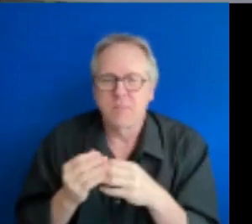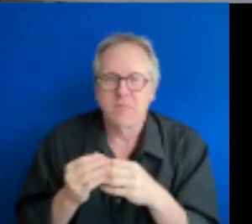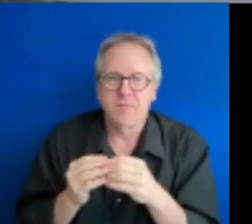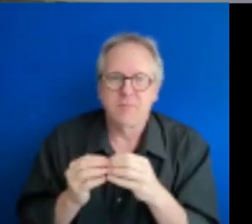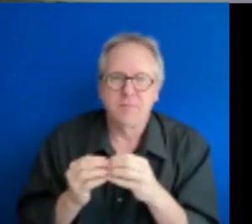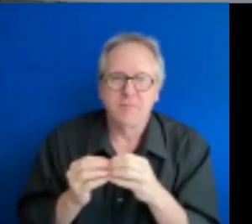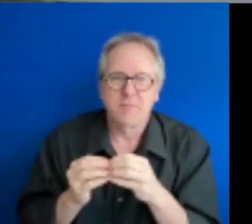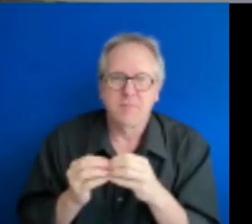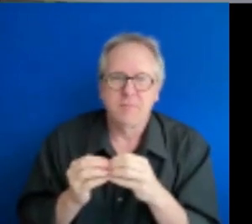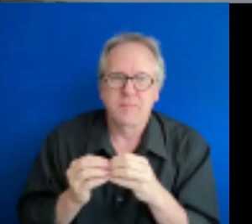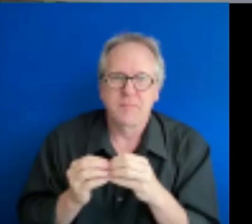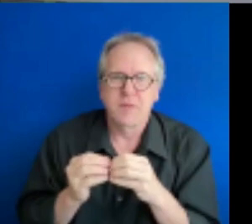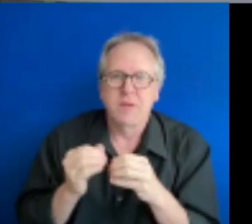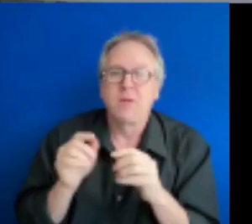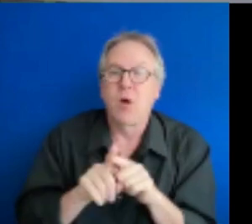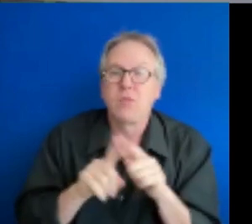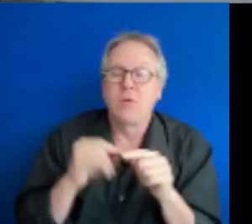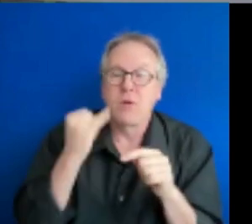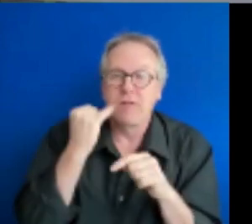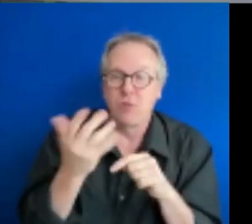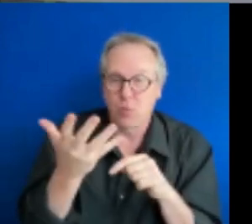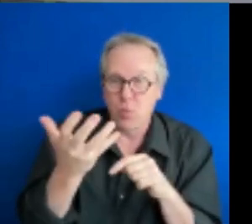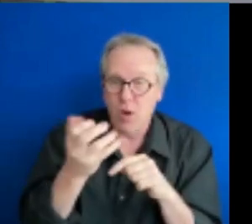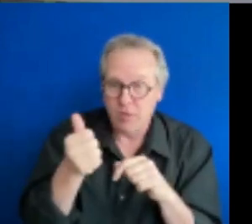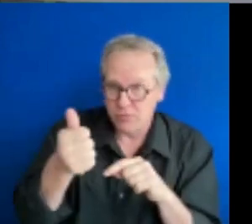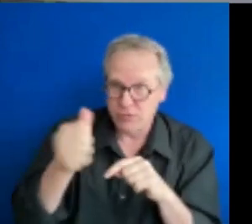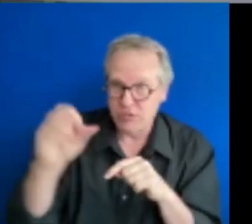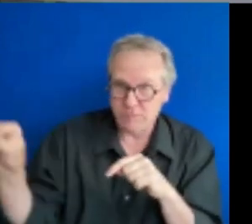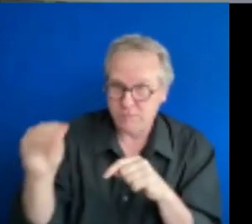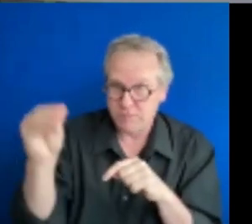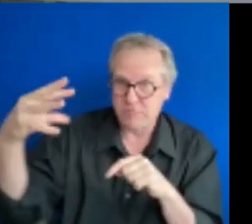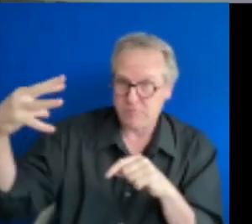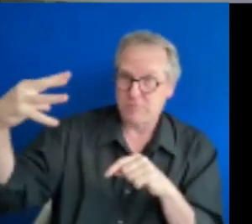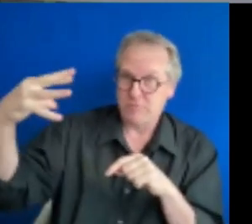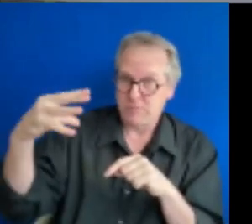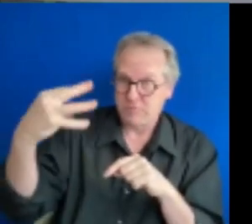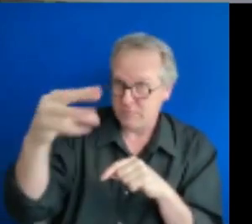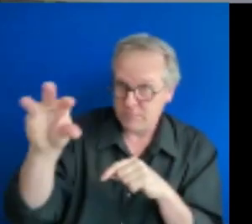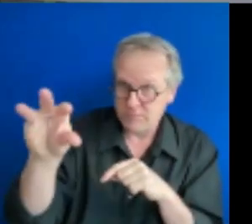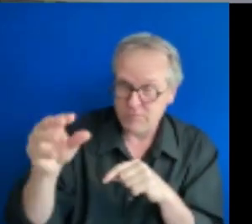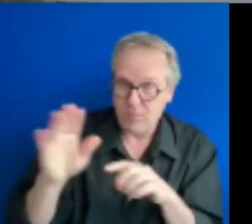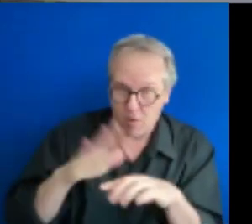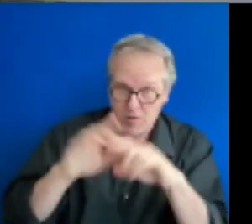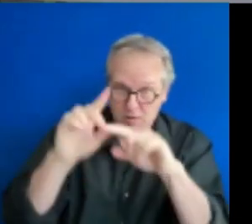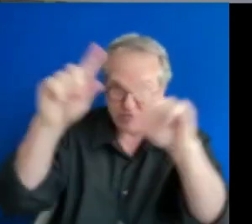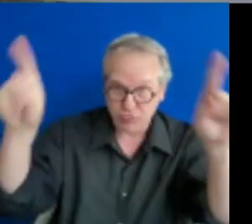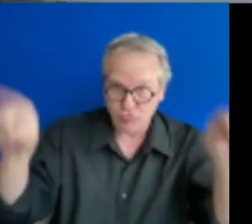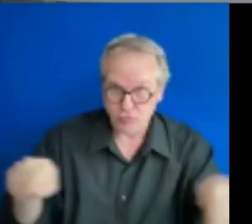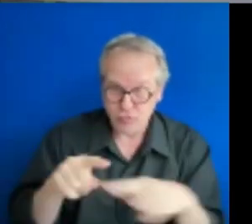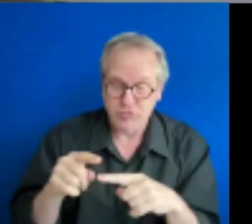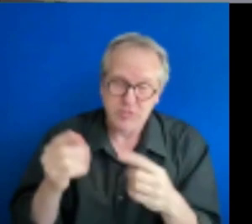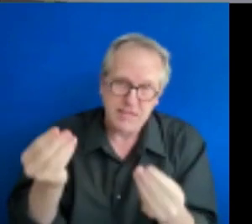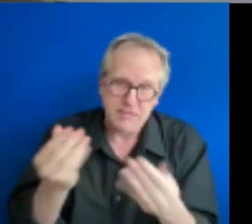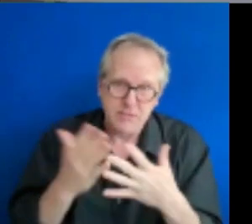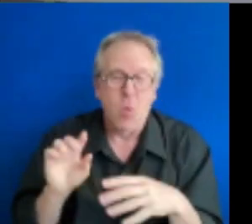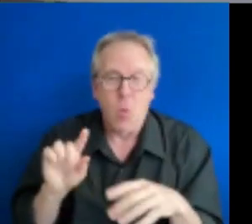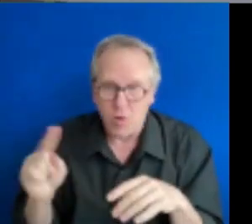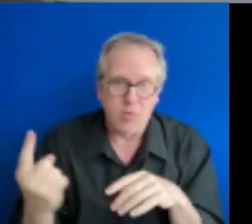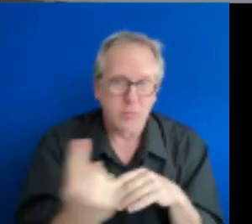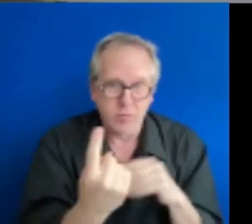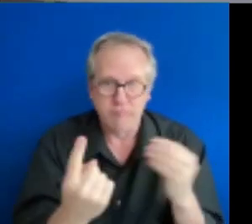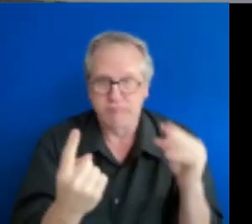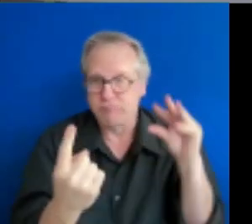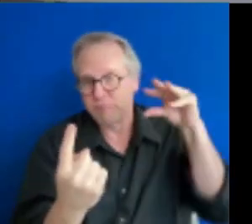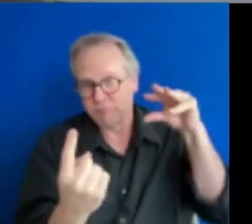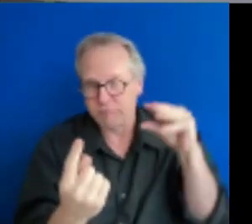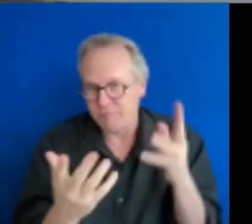if you'd like to be visible or not. Okay. All right. So, Rev. Amanda,